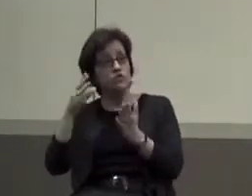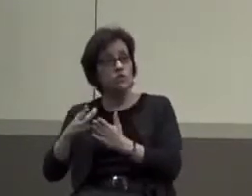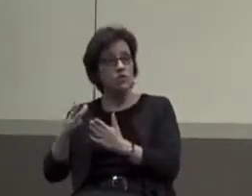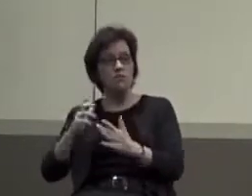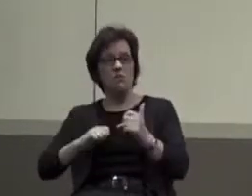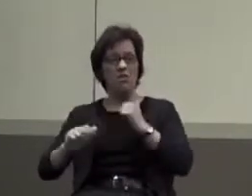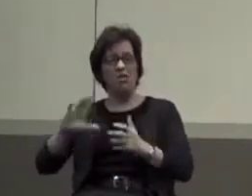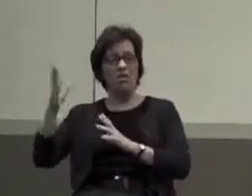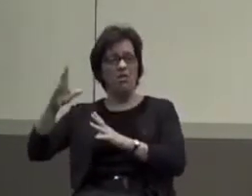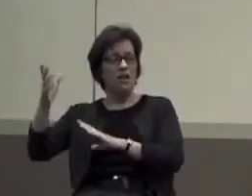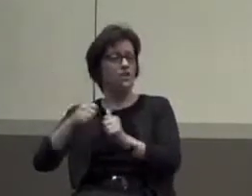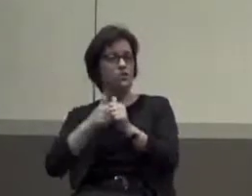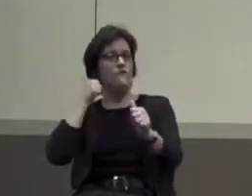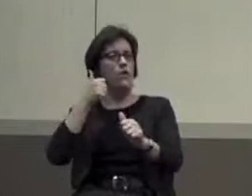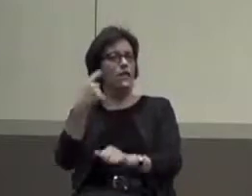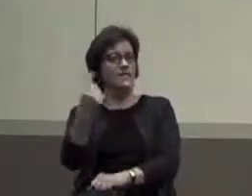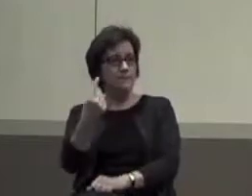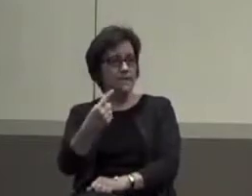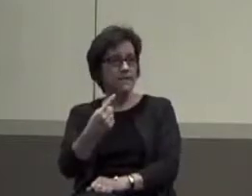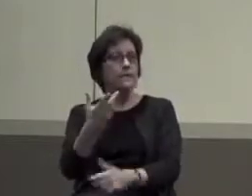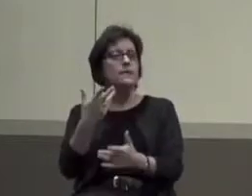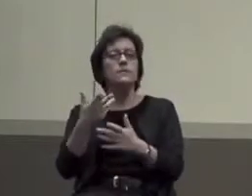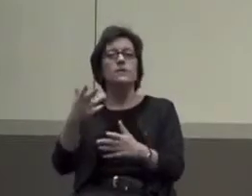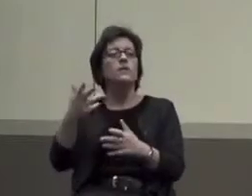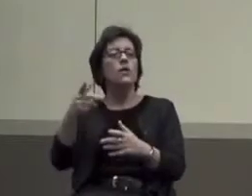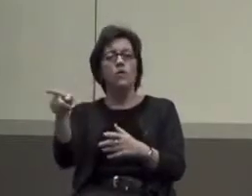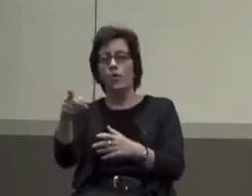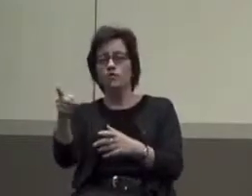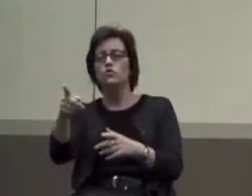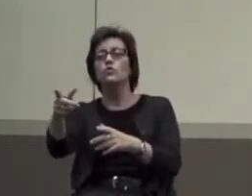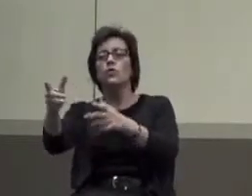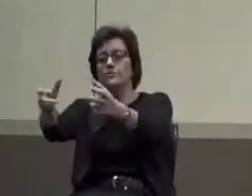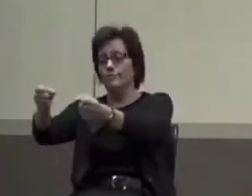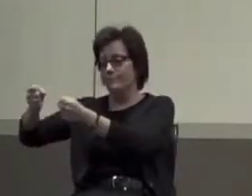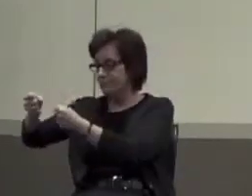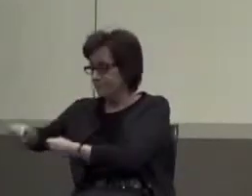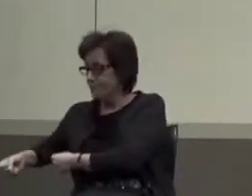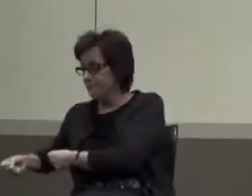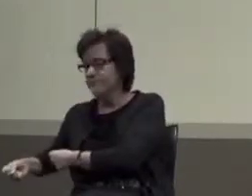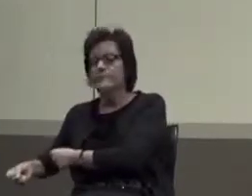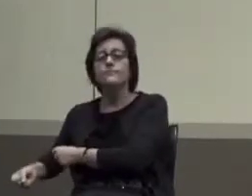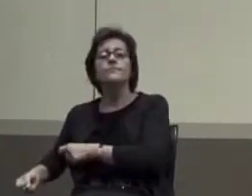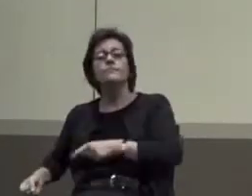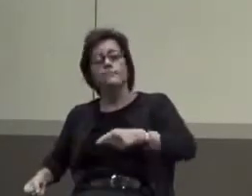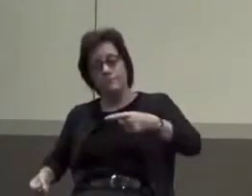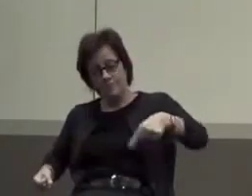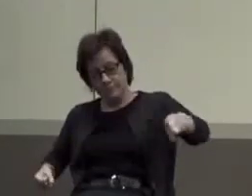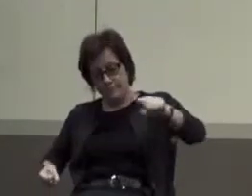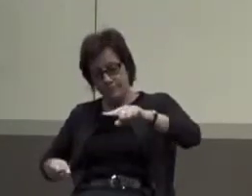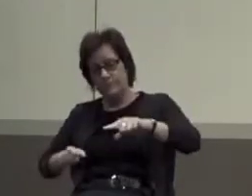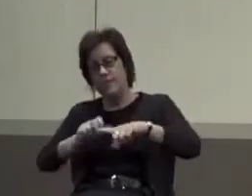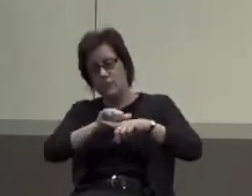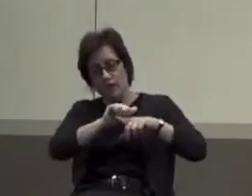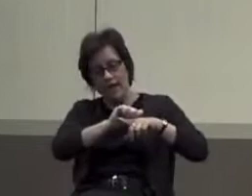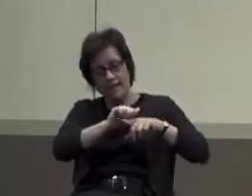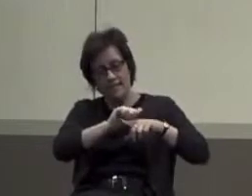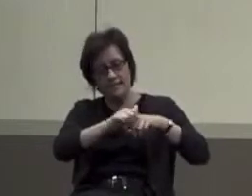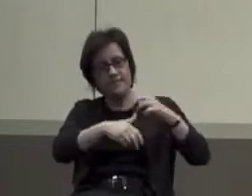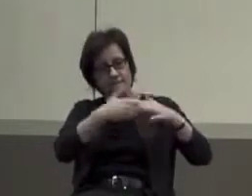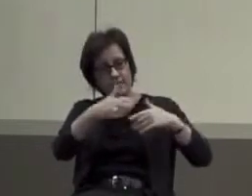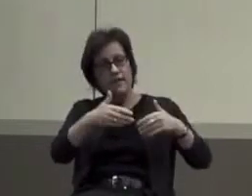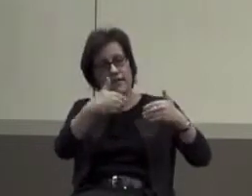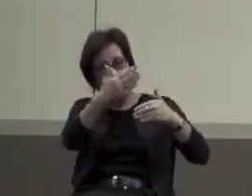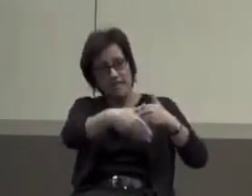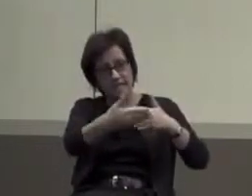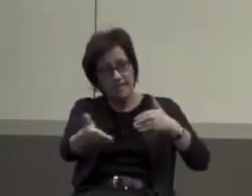an activity, you may want to pull them to the side, let the other students practice. They can go on to the next thing, and you